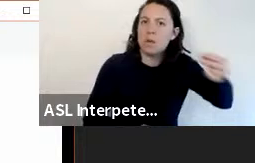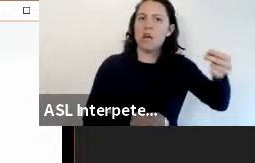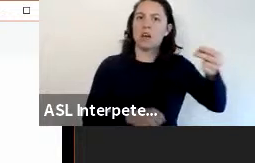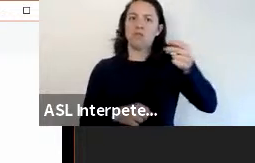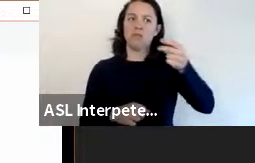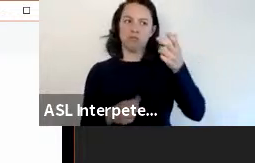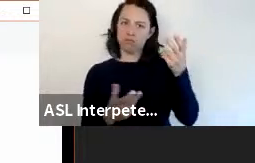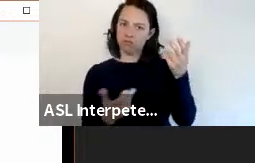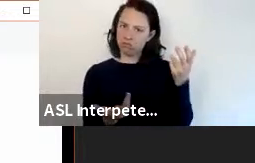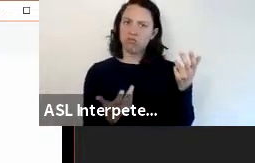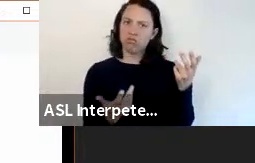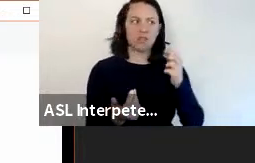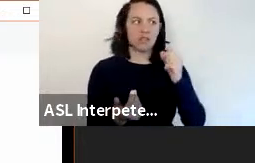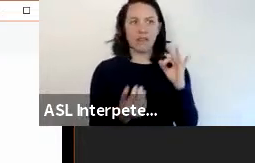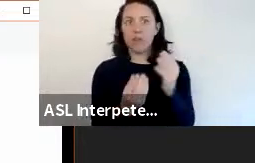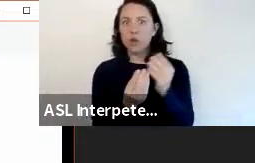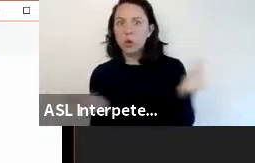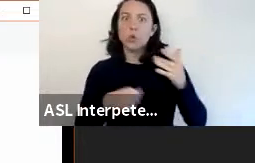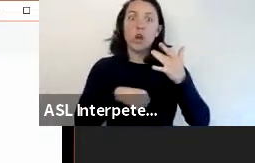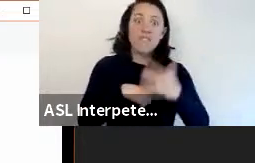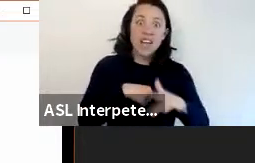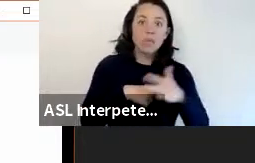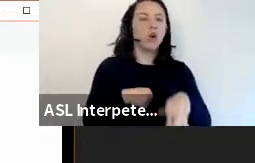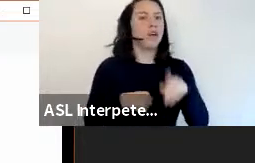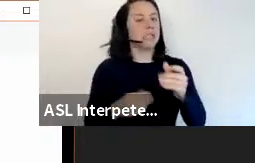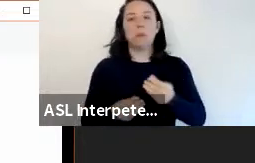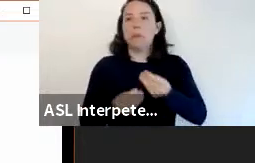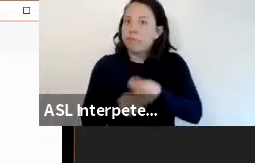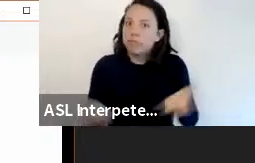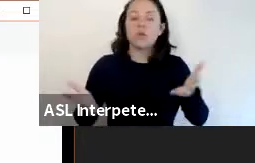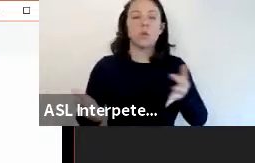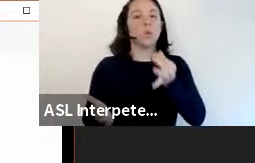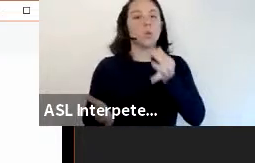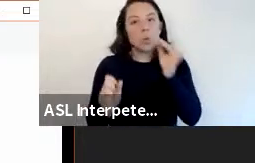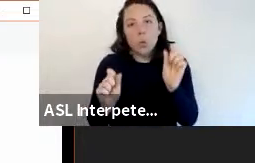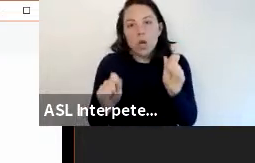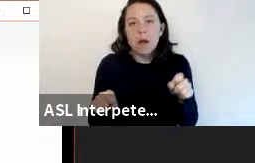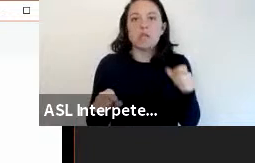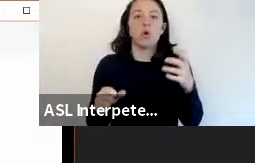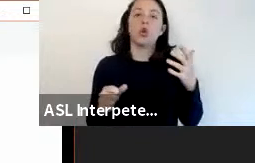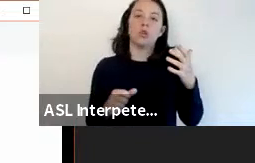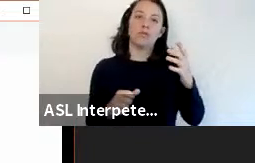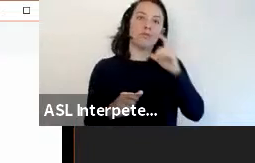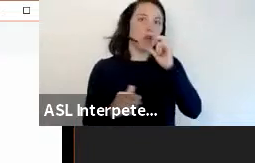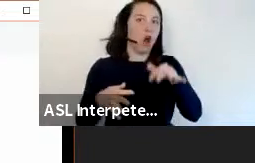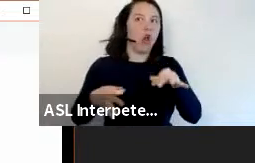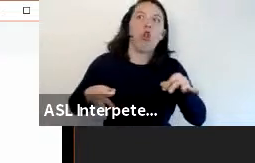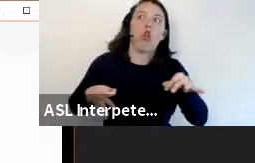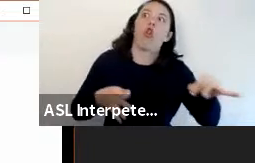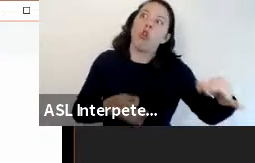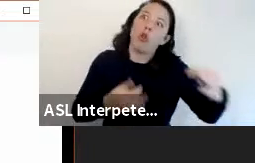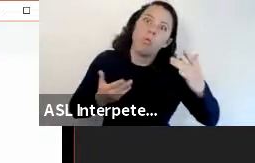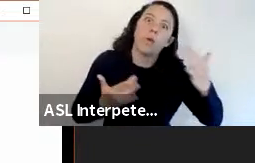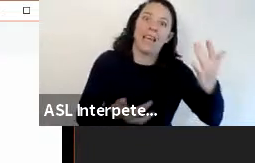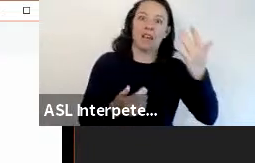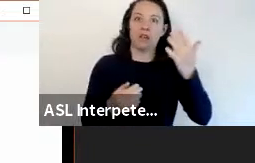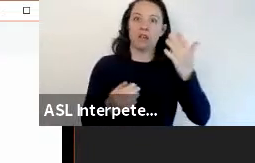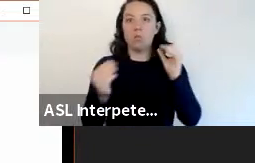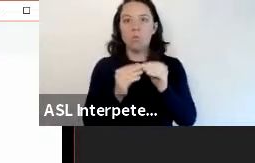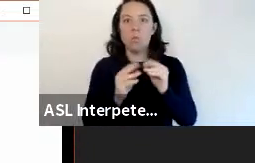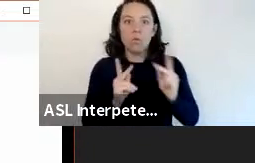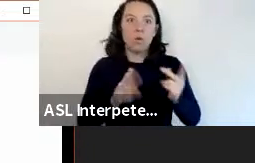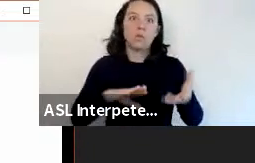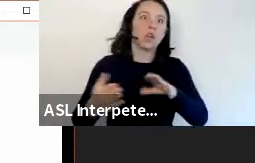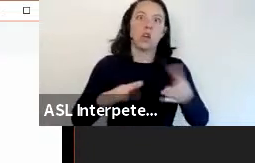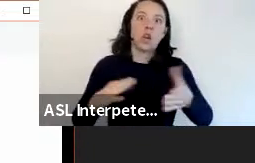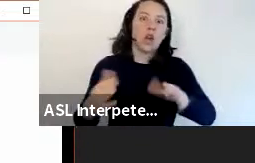therapies like vaccines are made available to the general public in a timely fashion in the event of a pandemic,